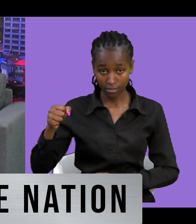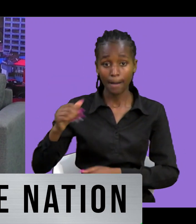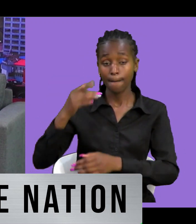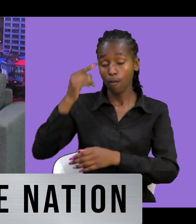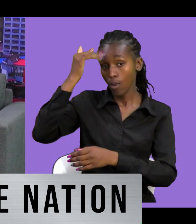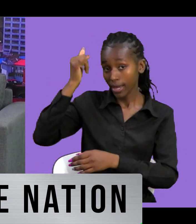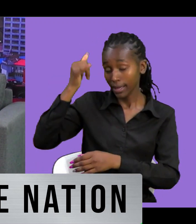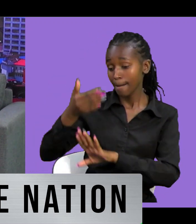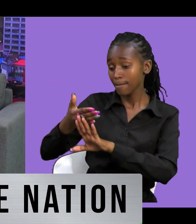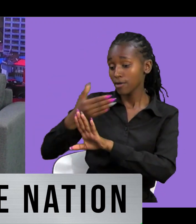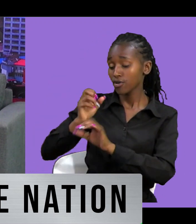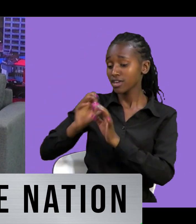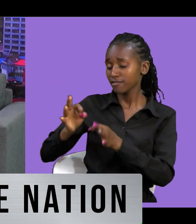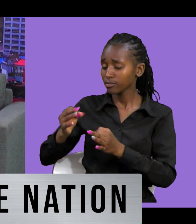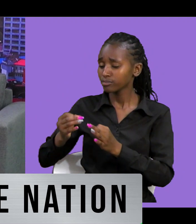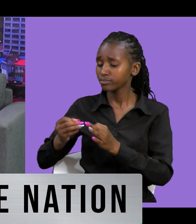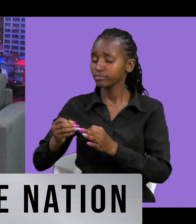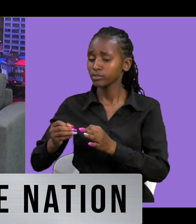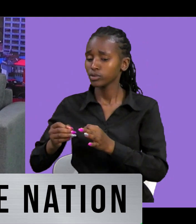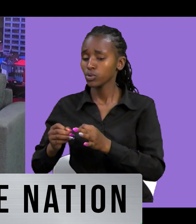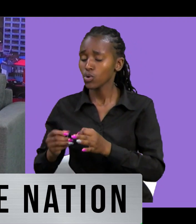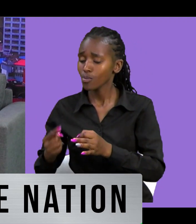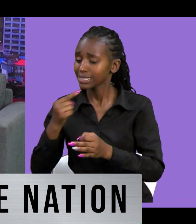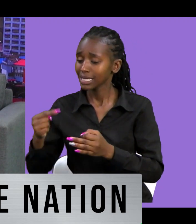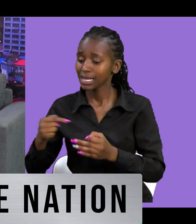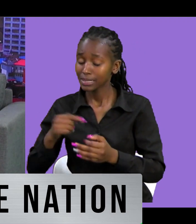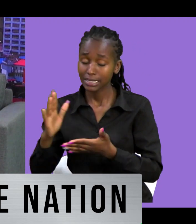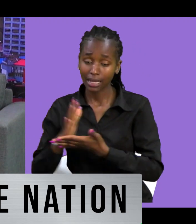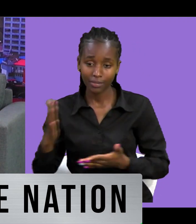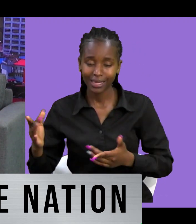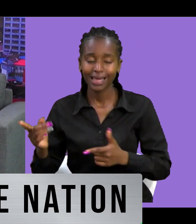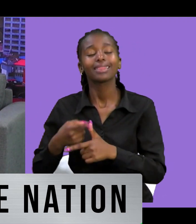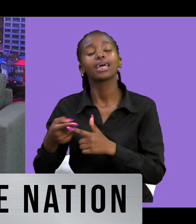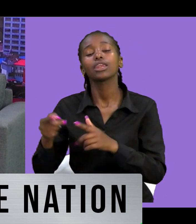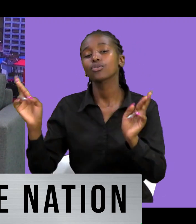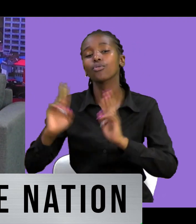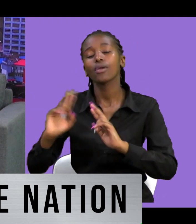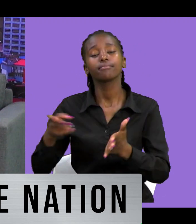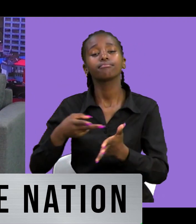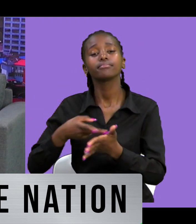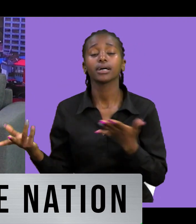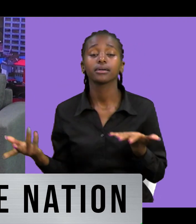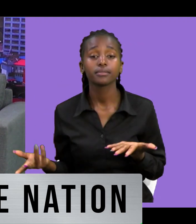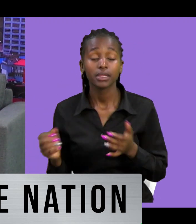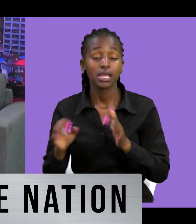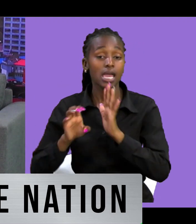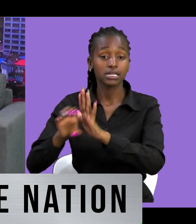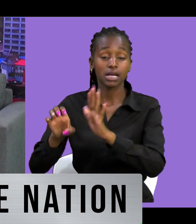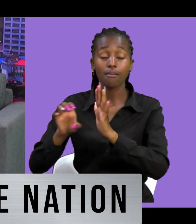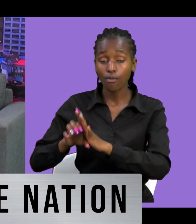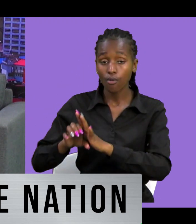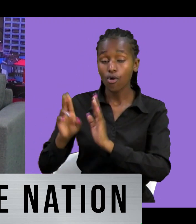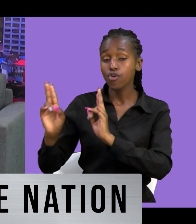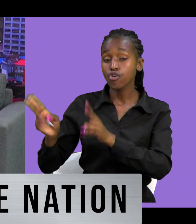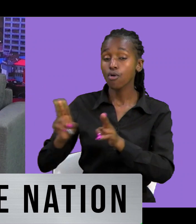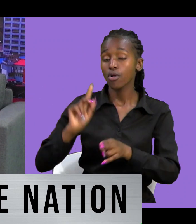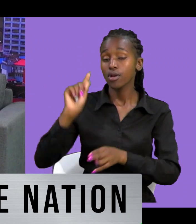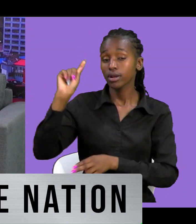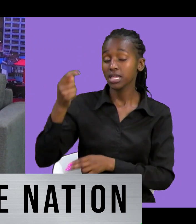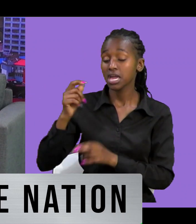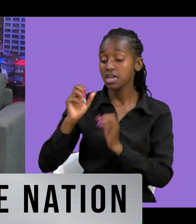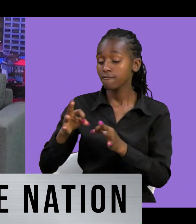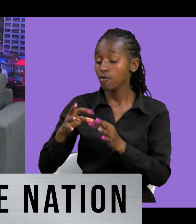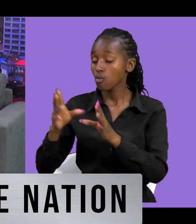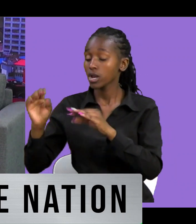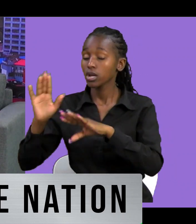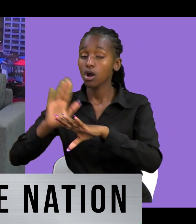present something for me on the table, I'll buy what you have presented. It's like now in the normal Kenya where you buy something online.